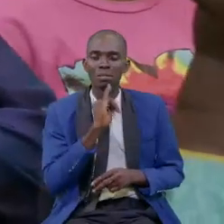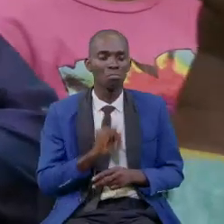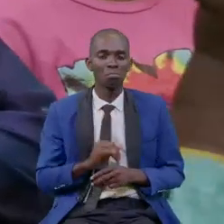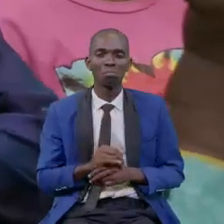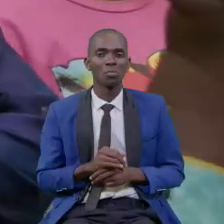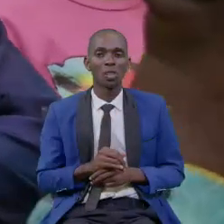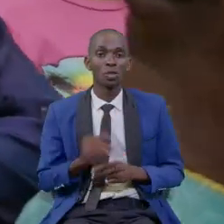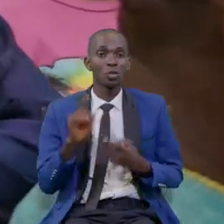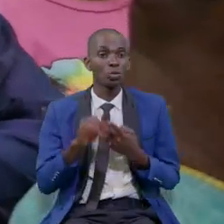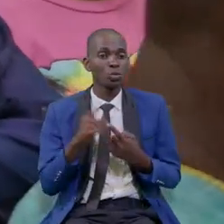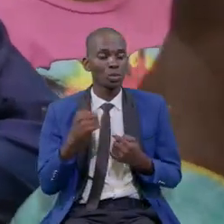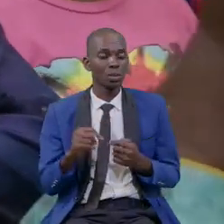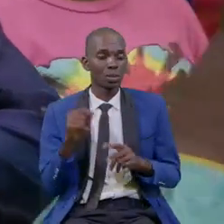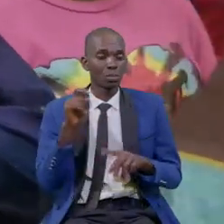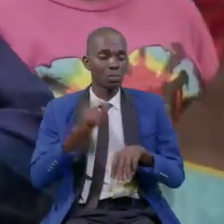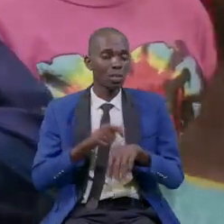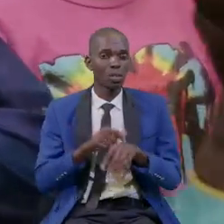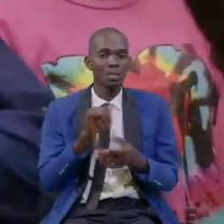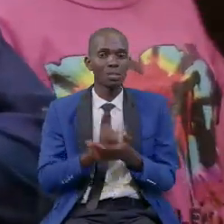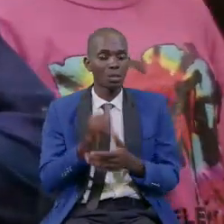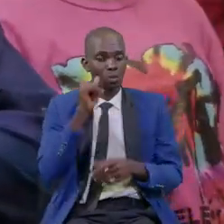To the point she became